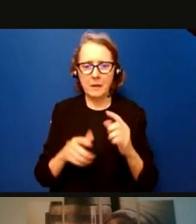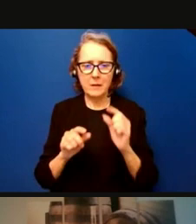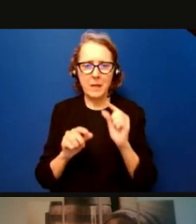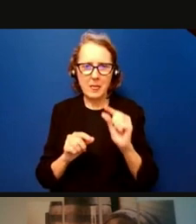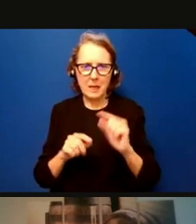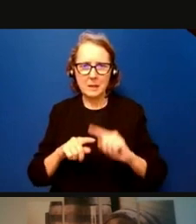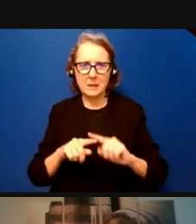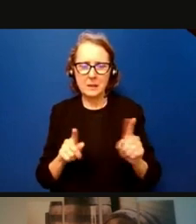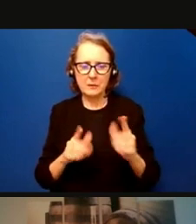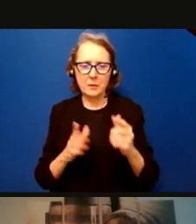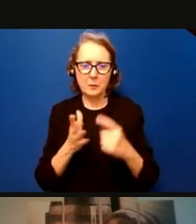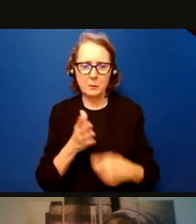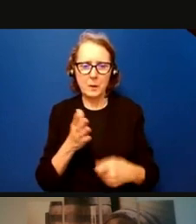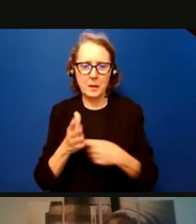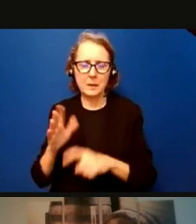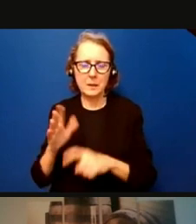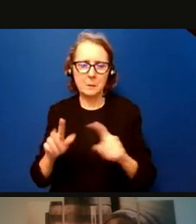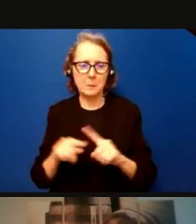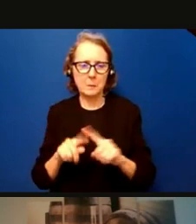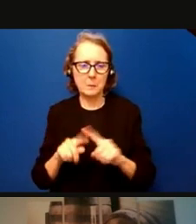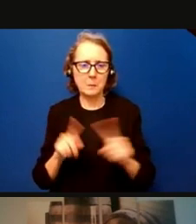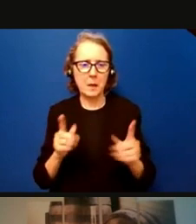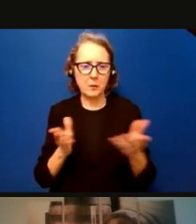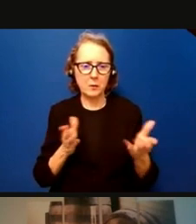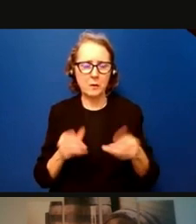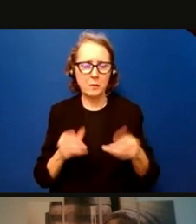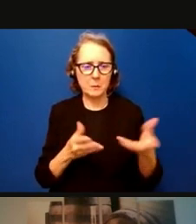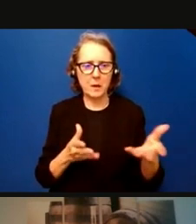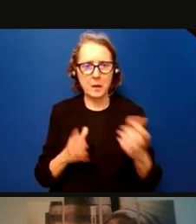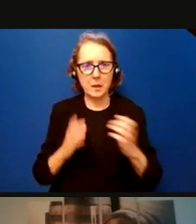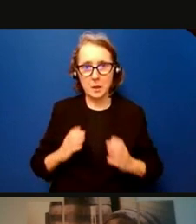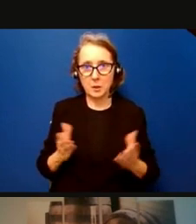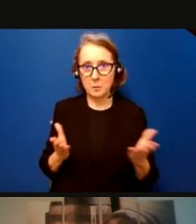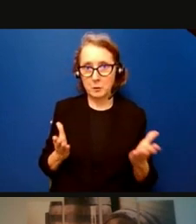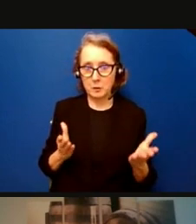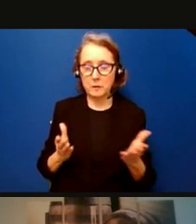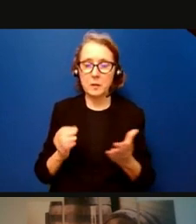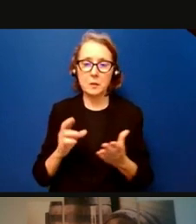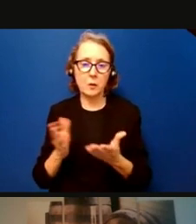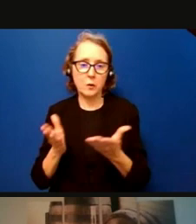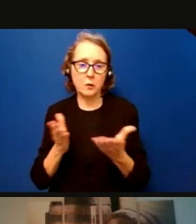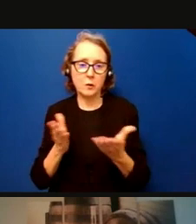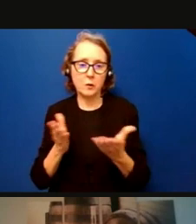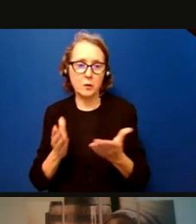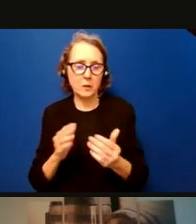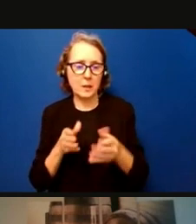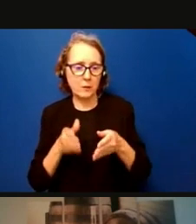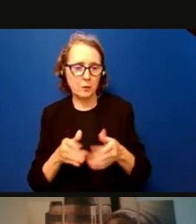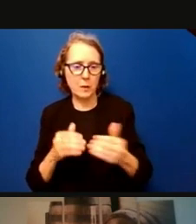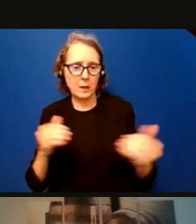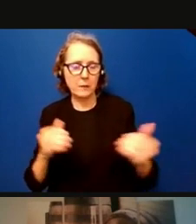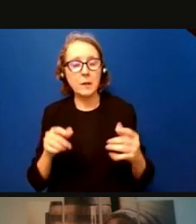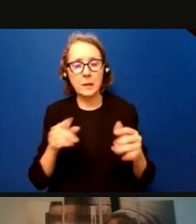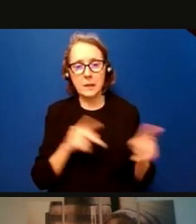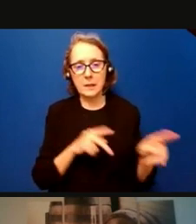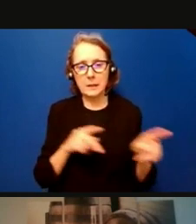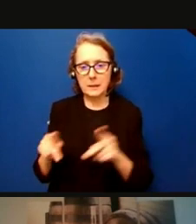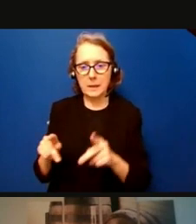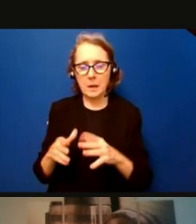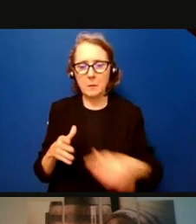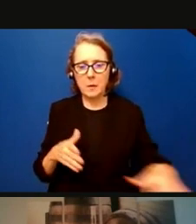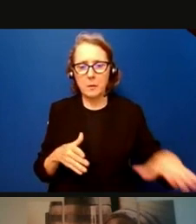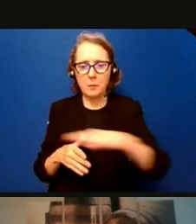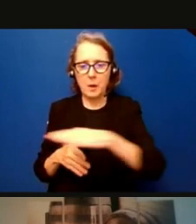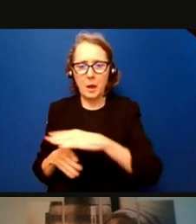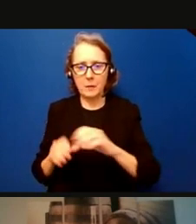that's provided, and whether it be customer service or the service at the street level, is the same throughout the entire